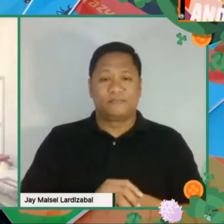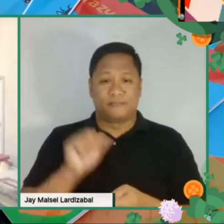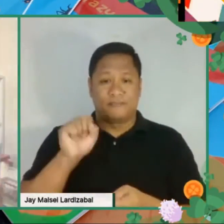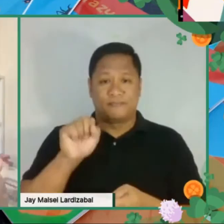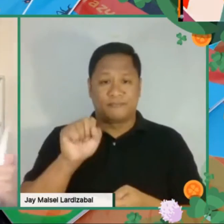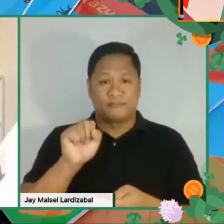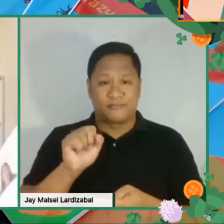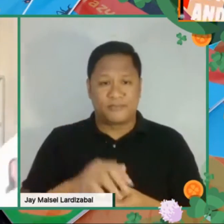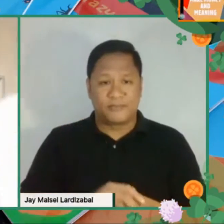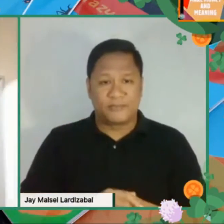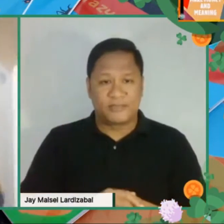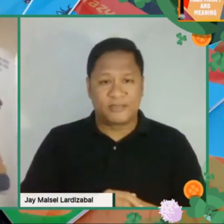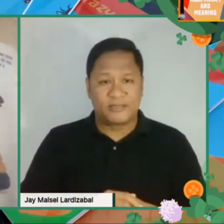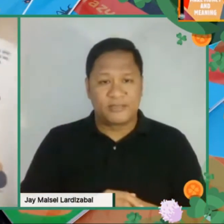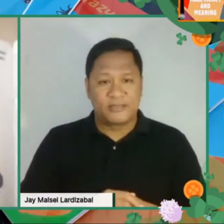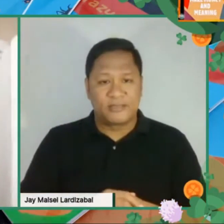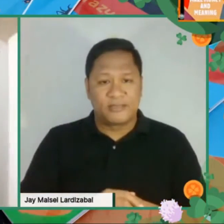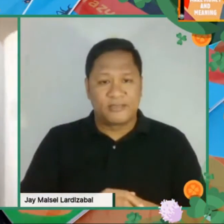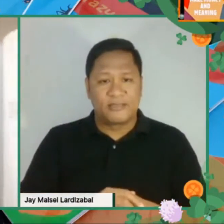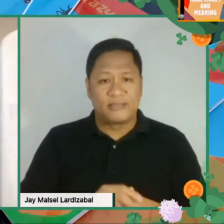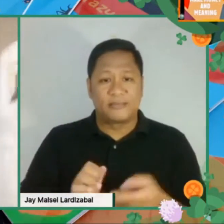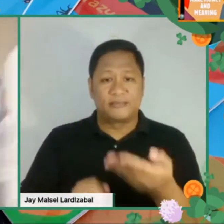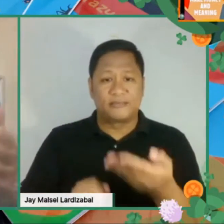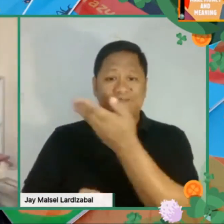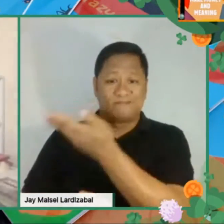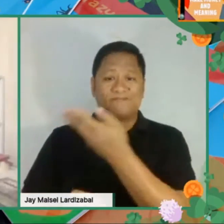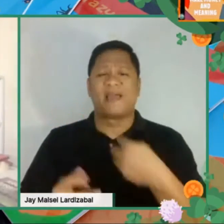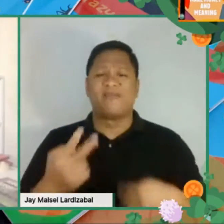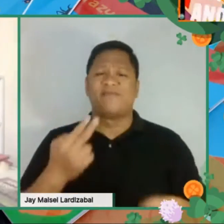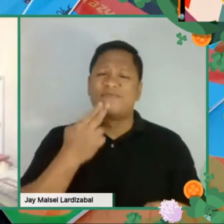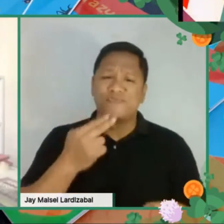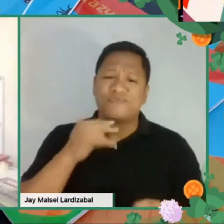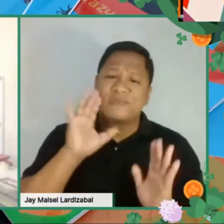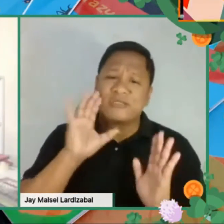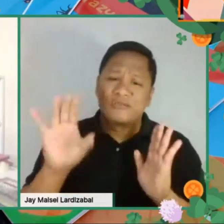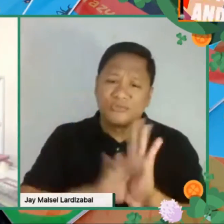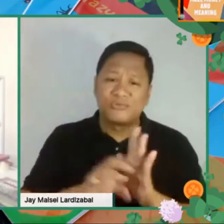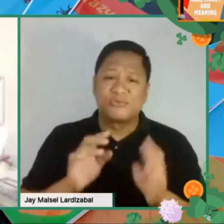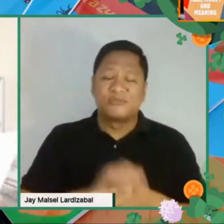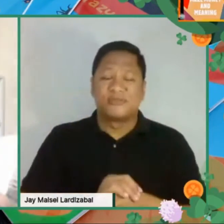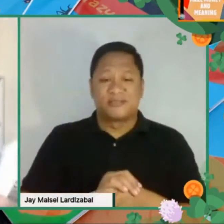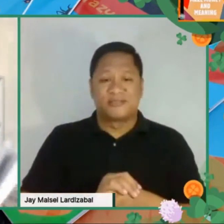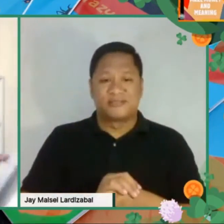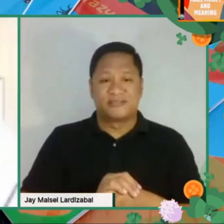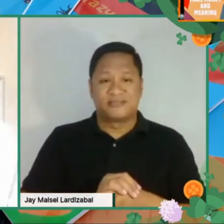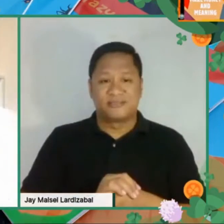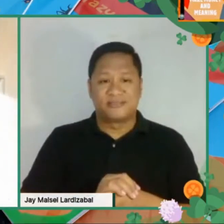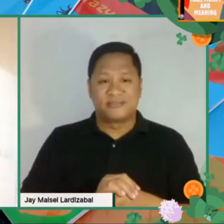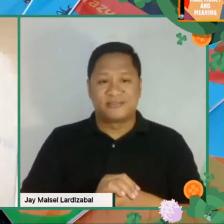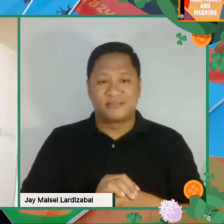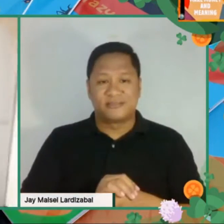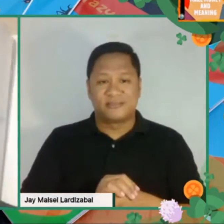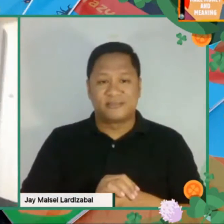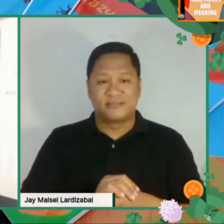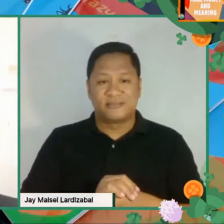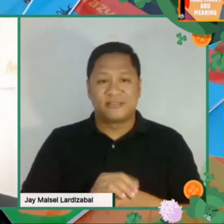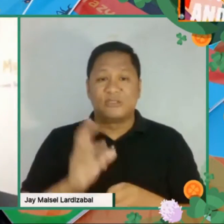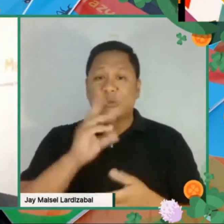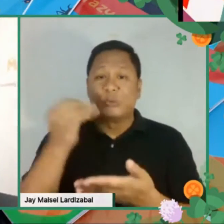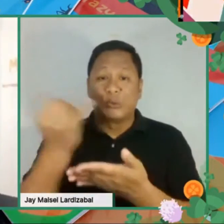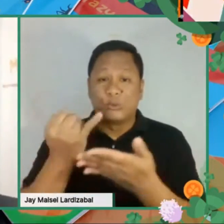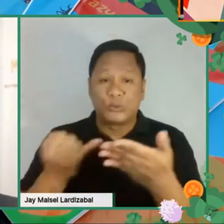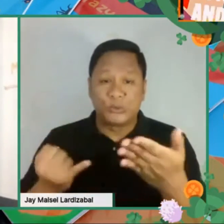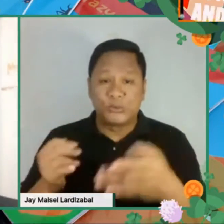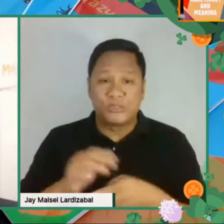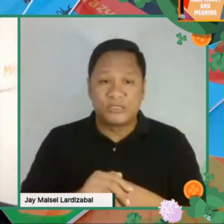Yeah. Actually, see the cute. Yeah. Who is your Yeah. illustrator? And it's a, I say